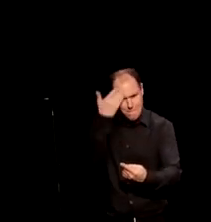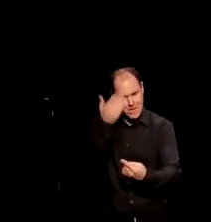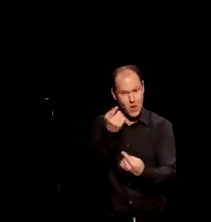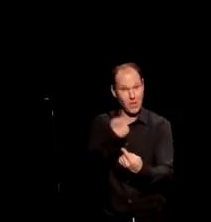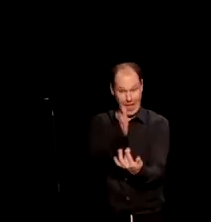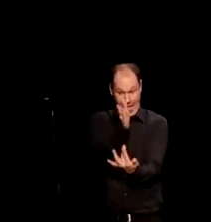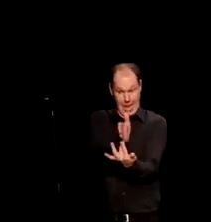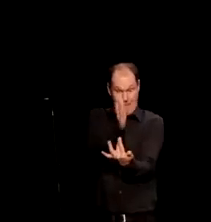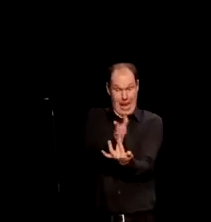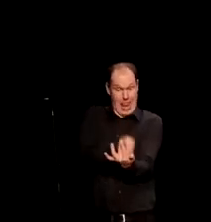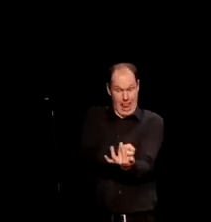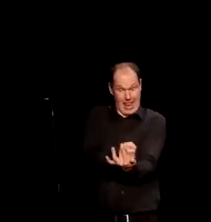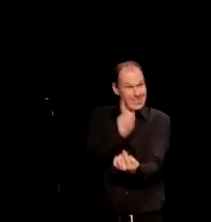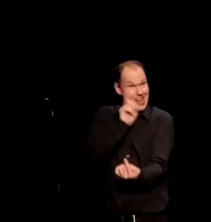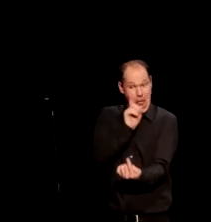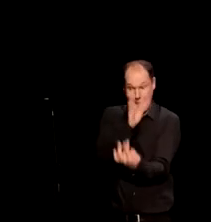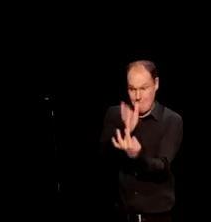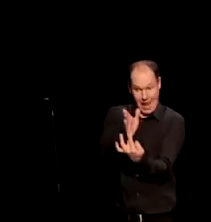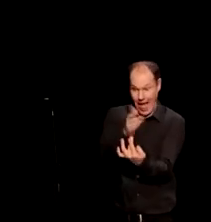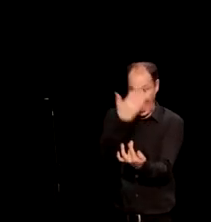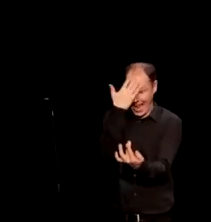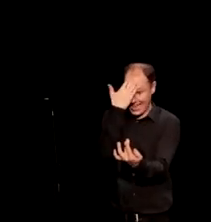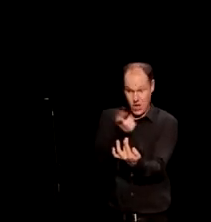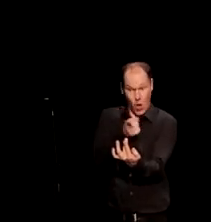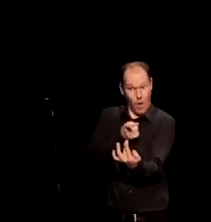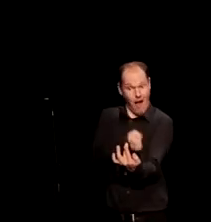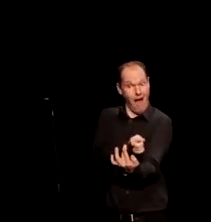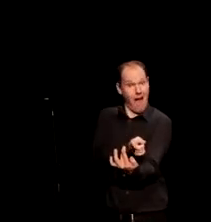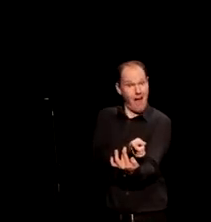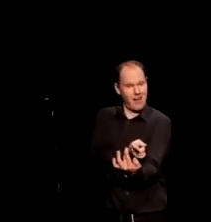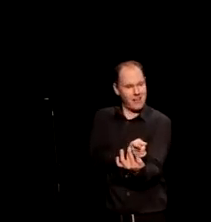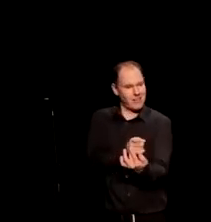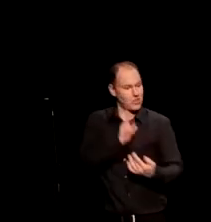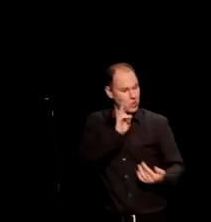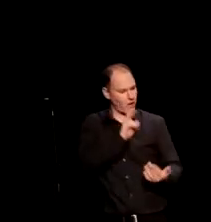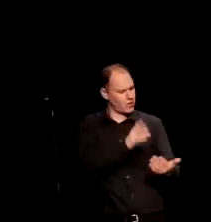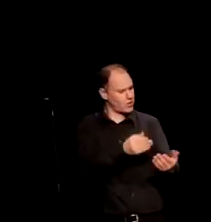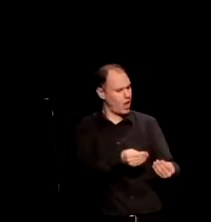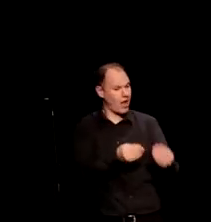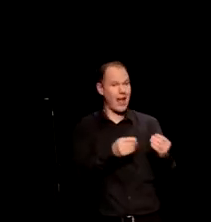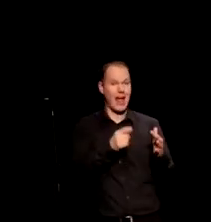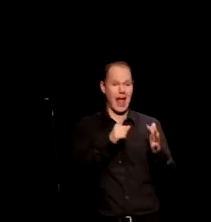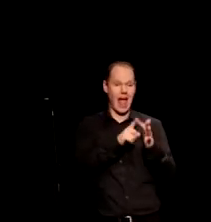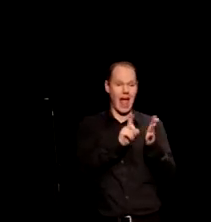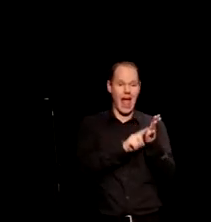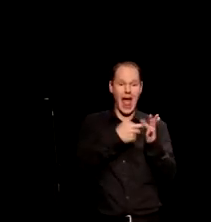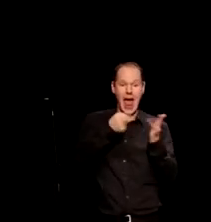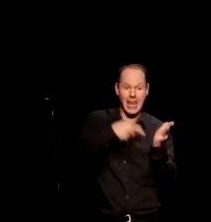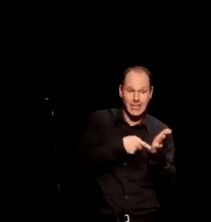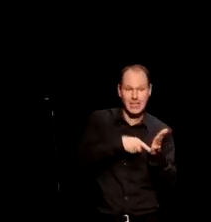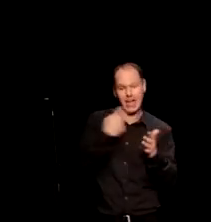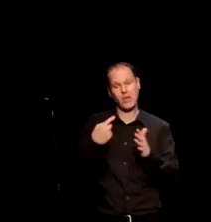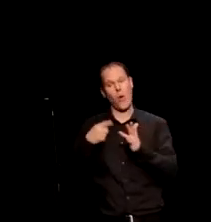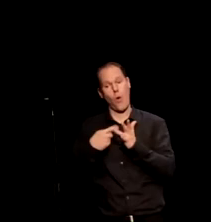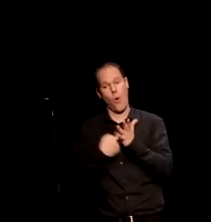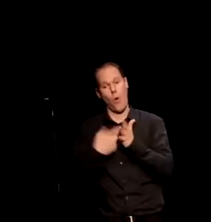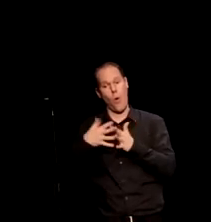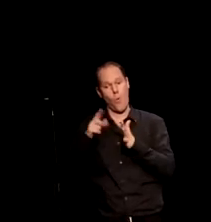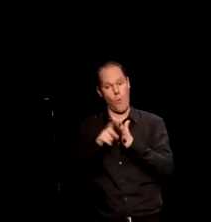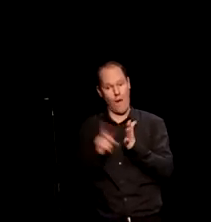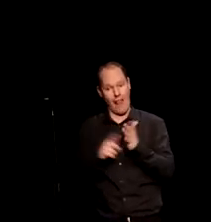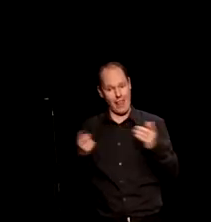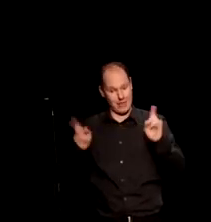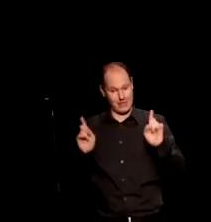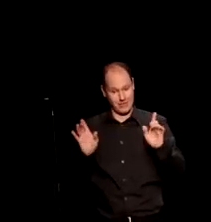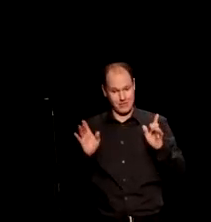right in the middle. Yeah, but I was introduced to that picture as a picture of Eliot and of Orwell. I was educated in